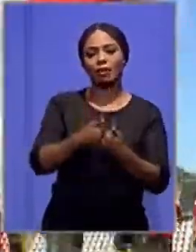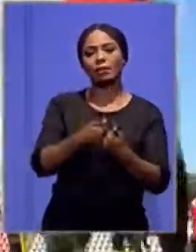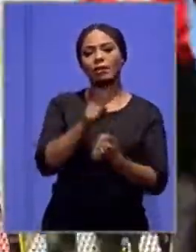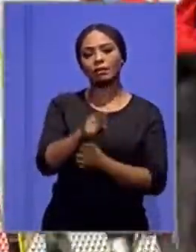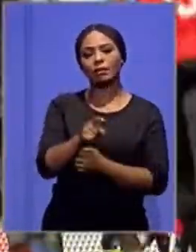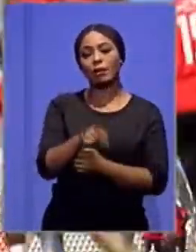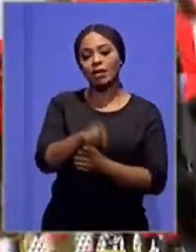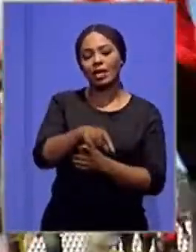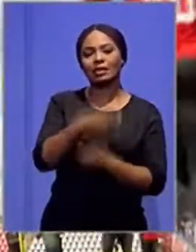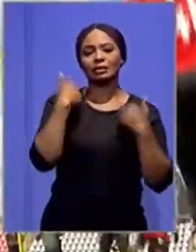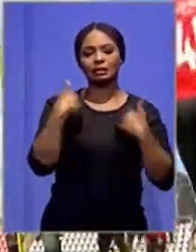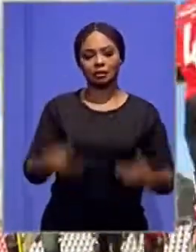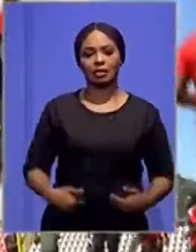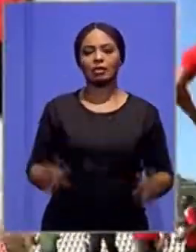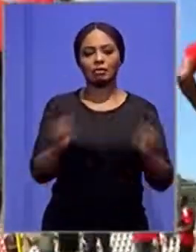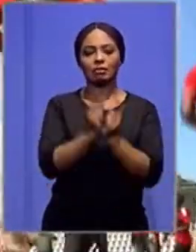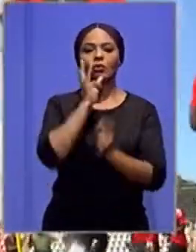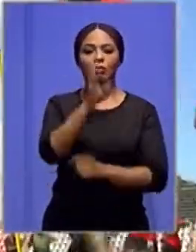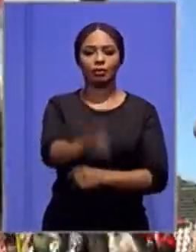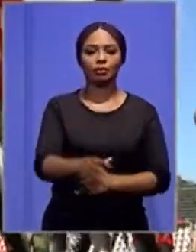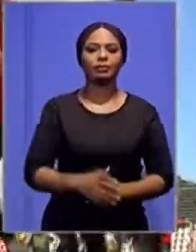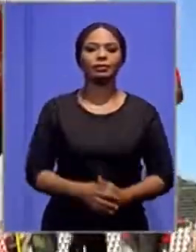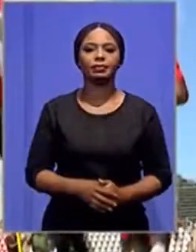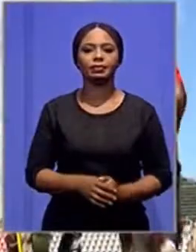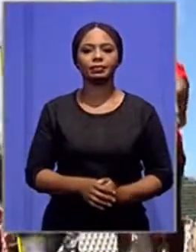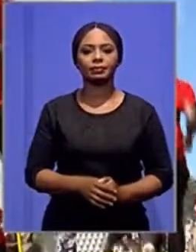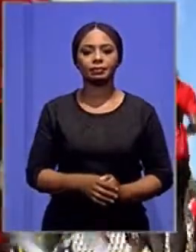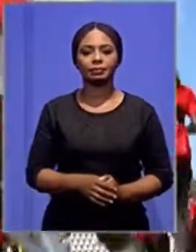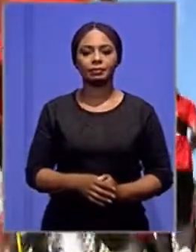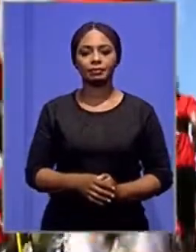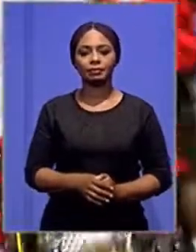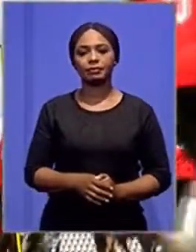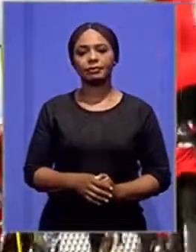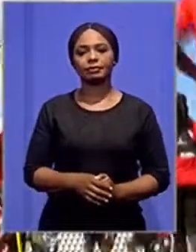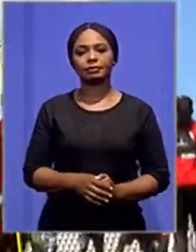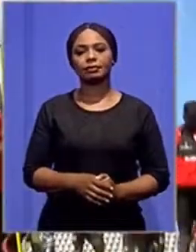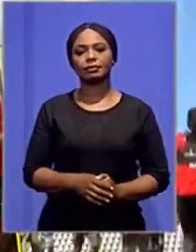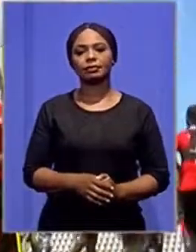Sontaga. Sfiso Ramara, SABC News, ke di ka Johannesburg.